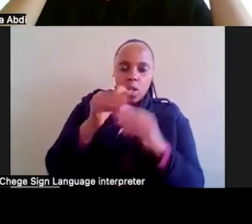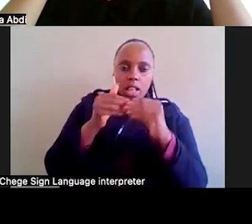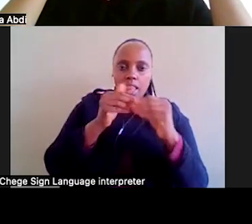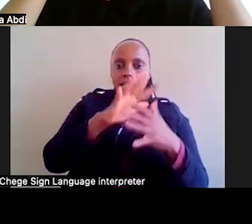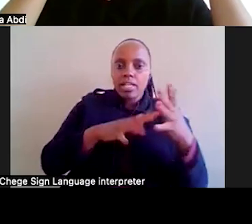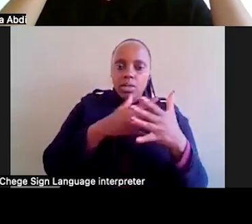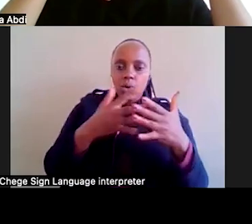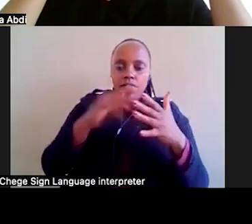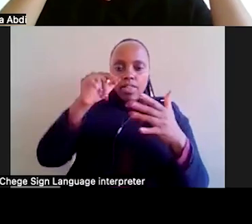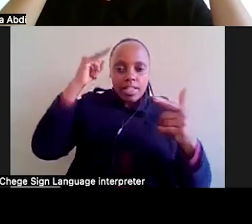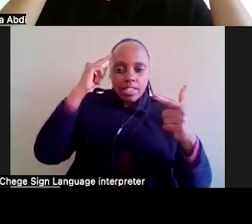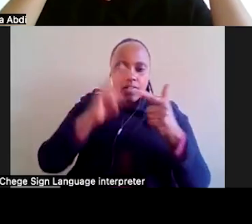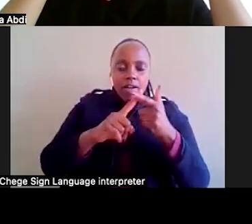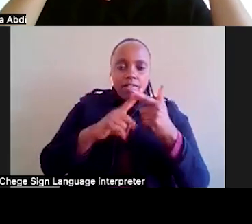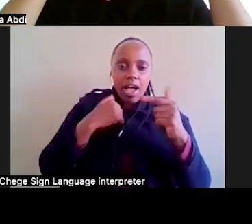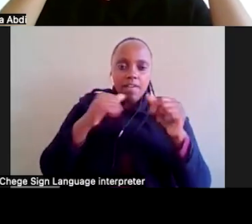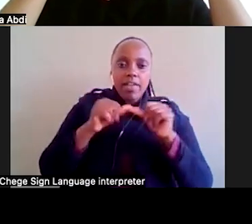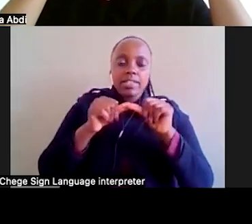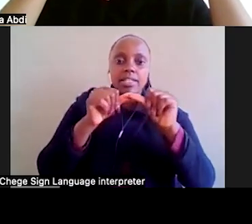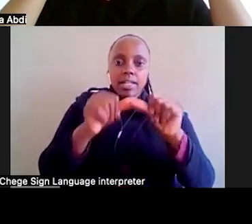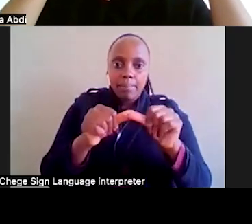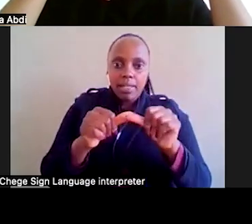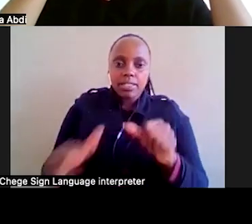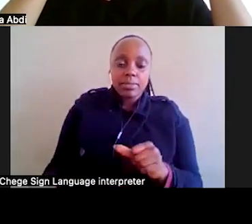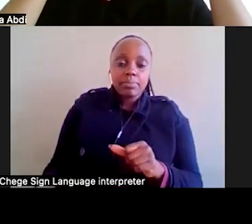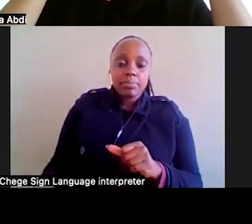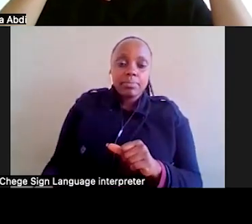is aimed at fostering sustainability of the